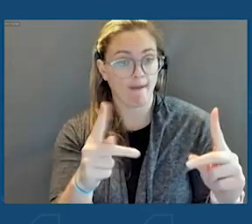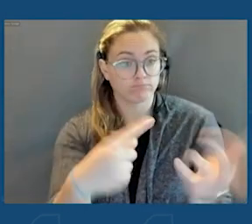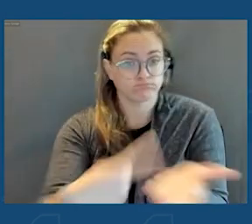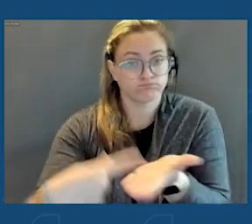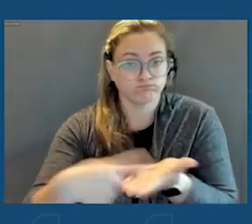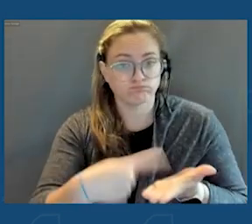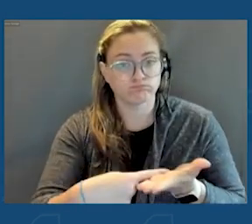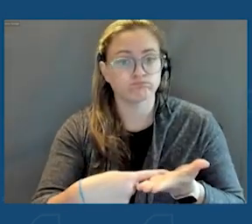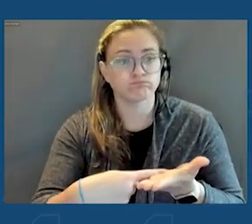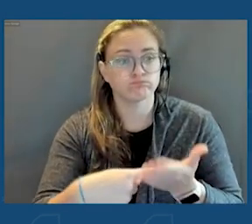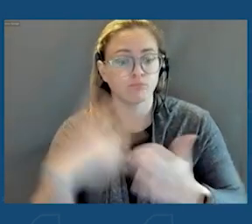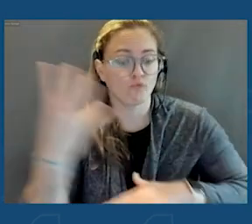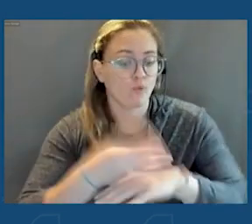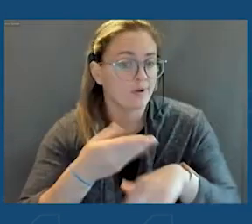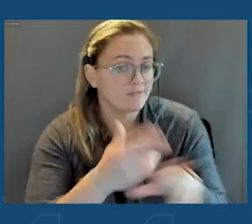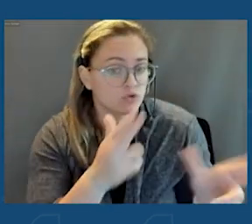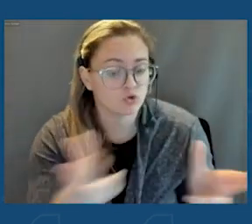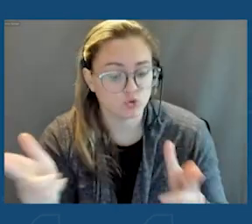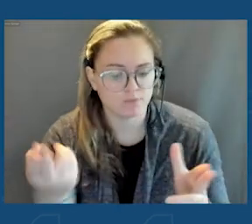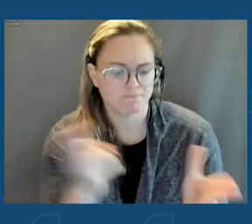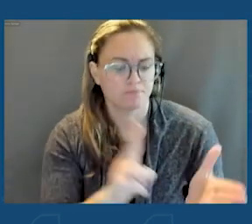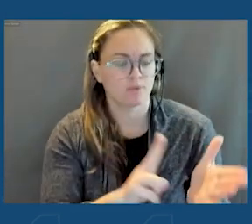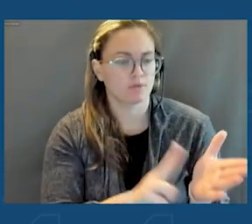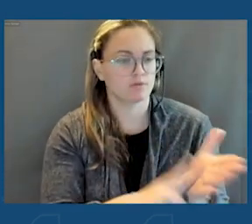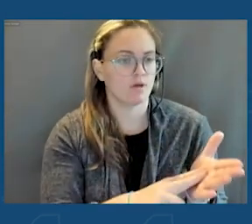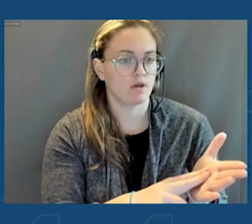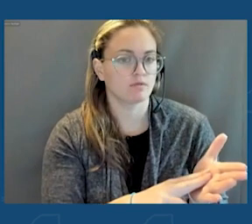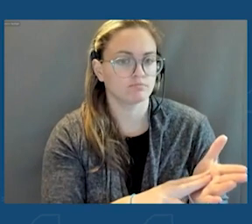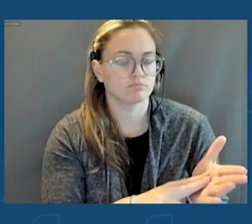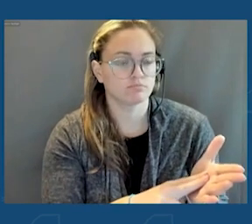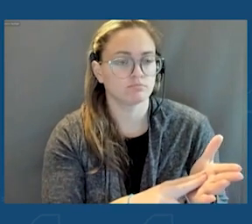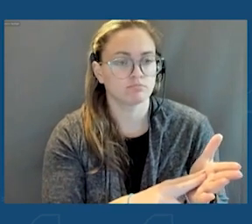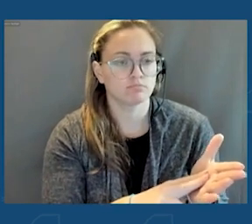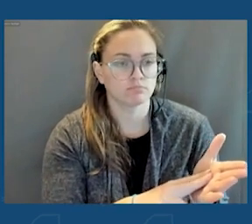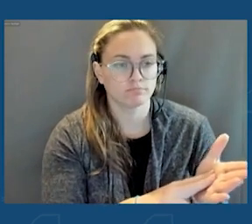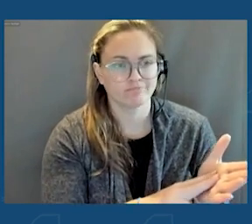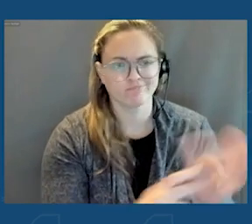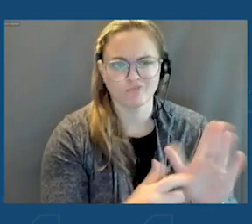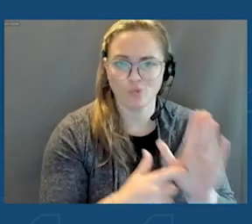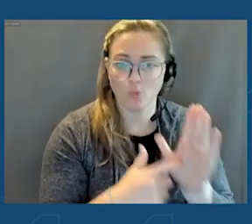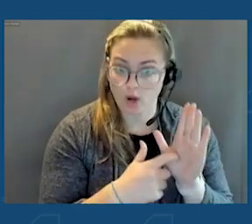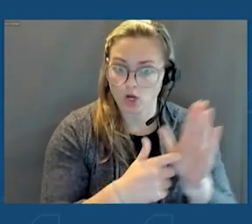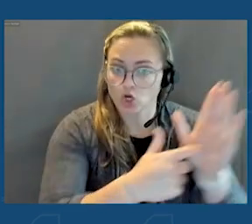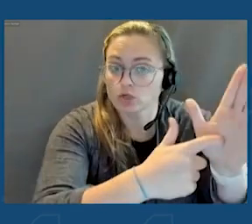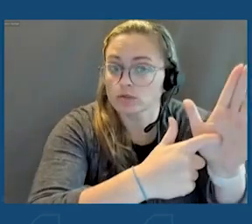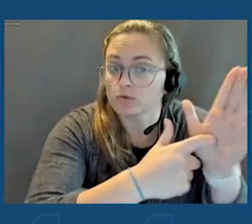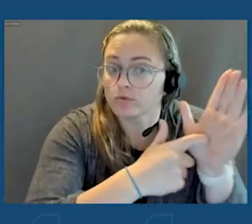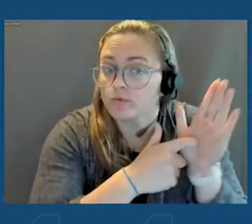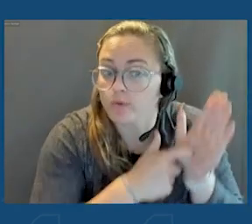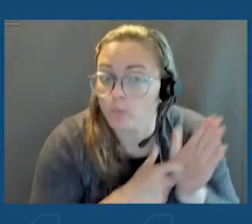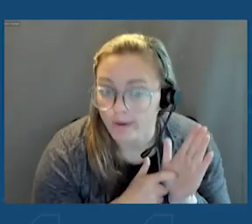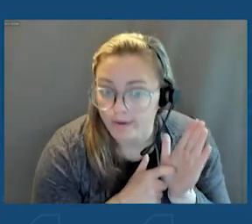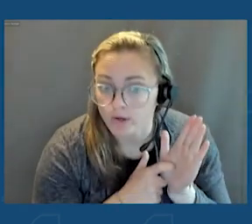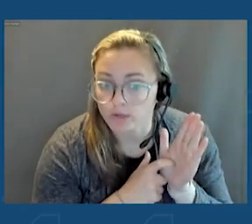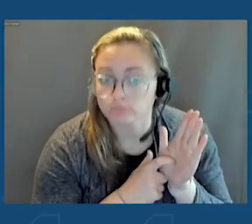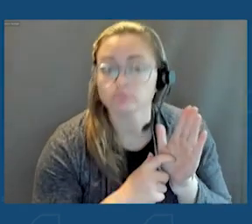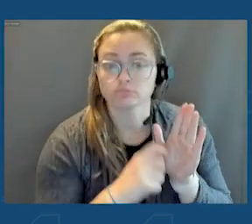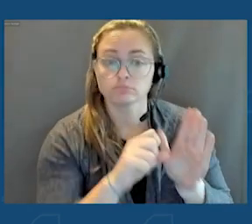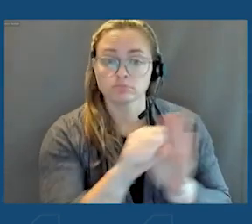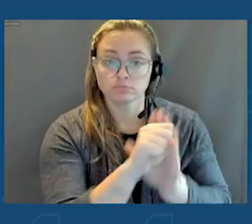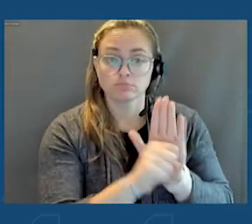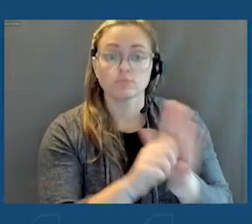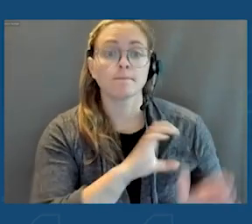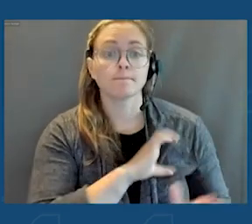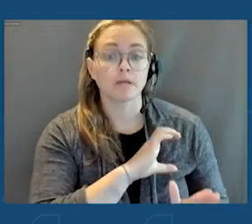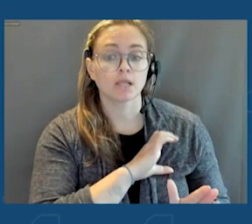4 days after the shooting, I signed an executive order requiring state police, now that's the operative word, requiring state police to file an